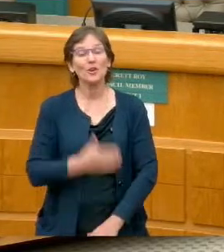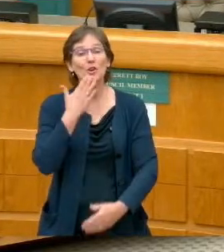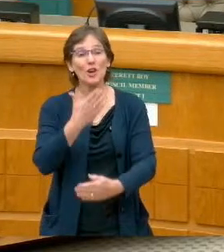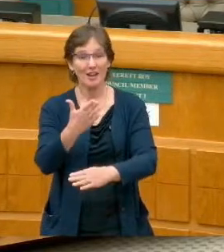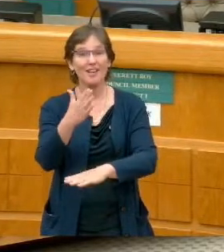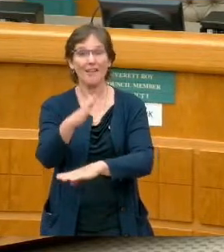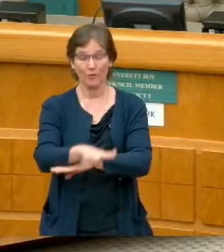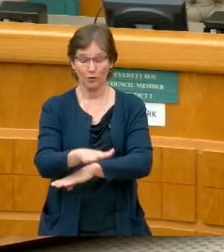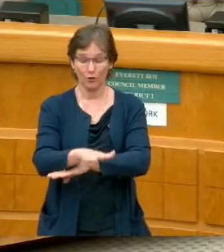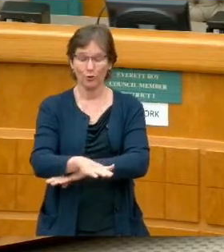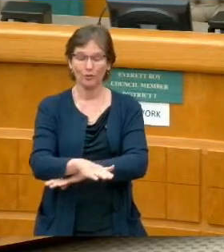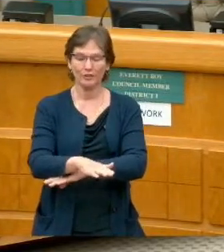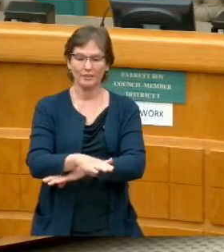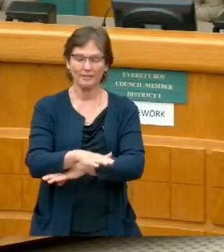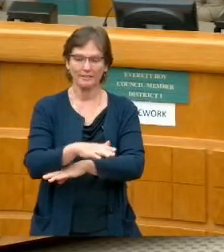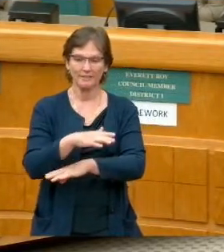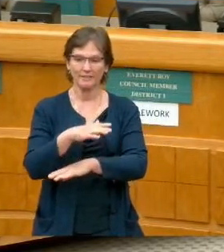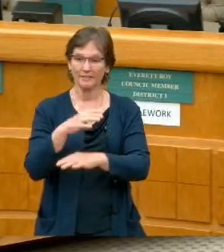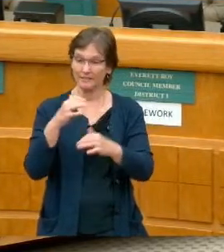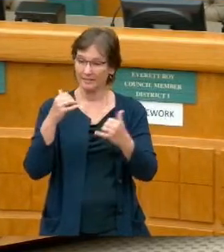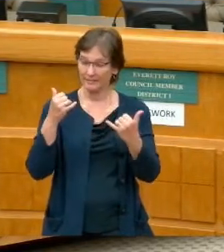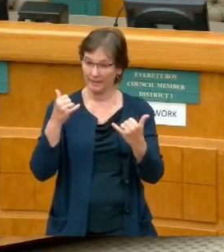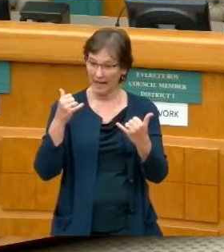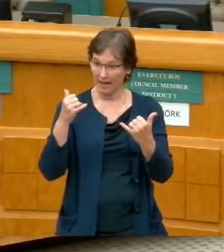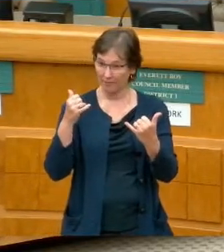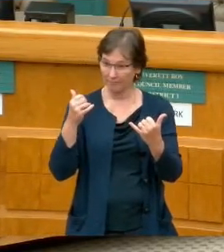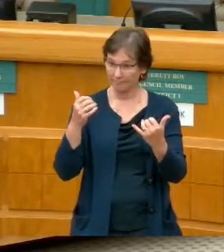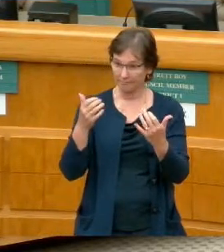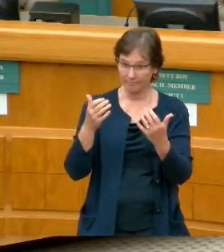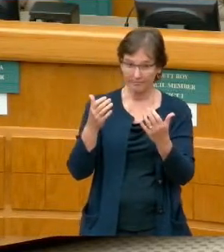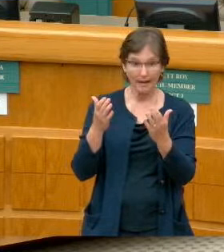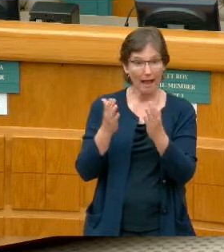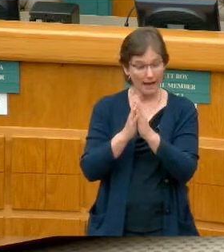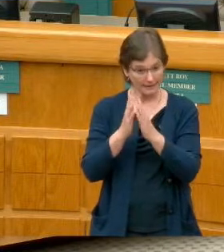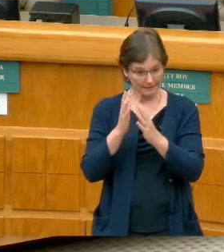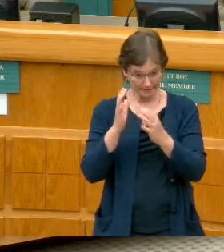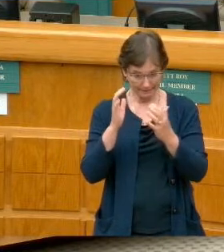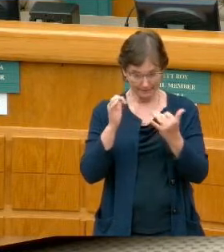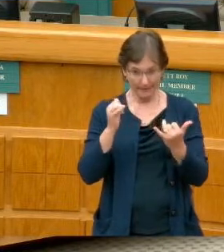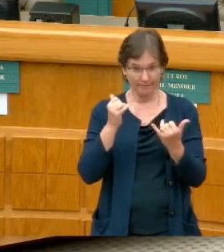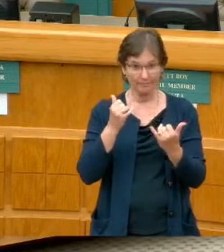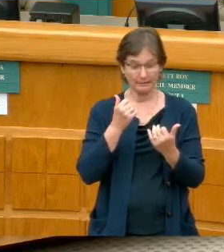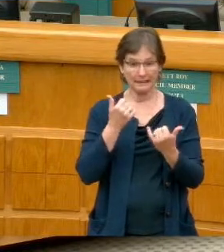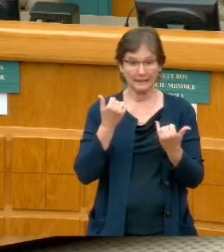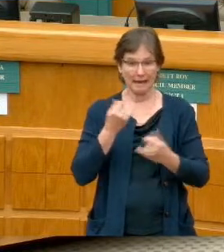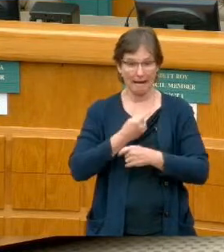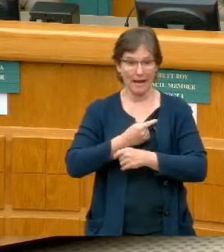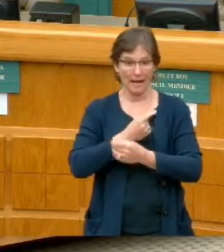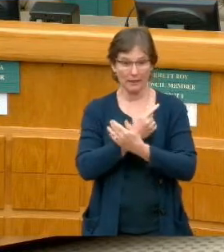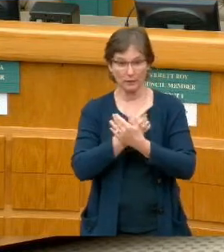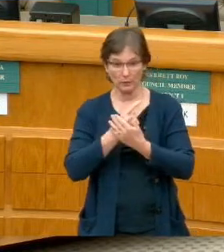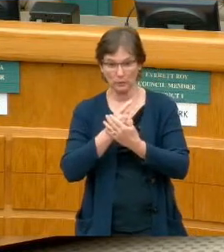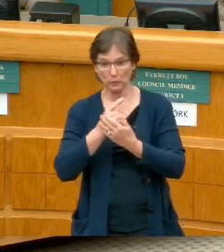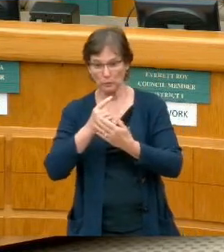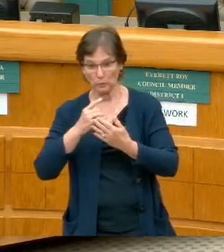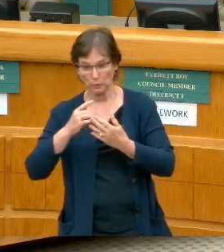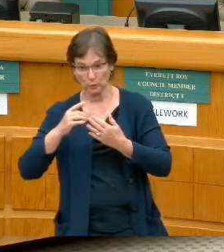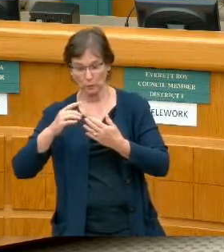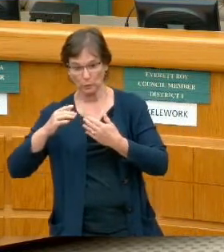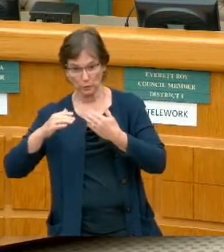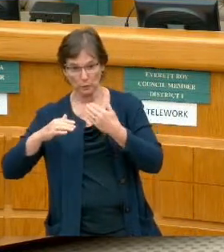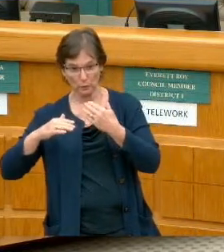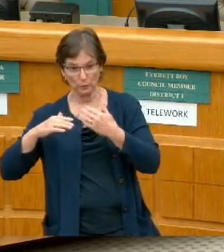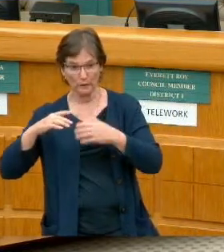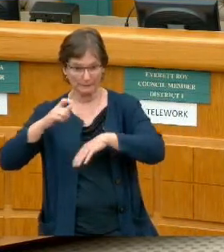Well, good afternoon. We'll call our weekly briefing session to order. I'll call it to order. Sound like in the city